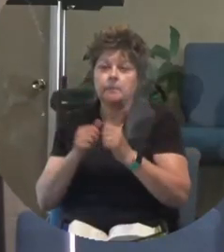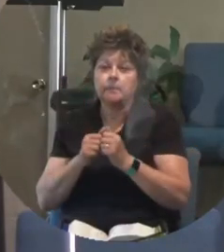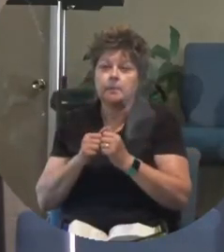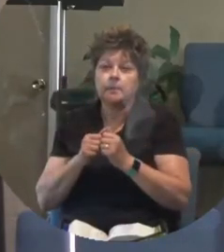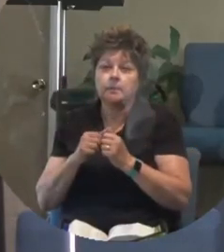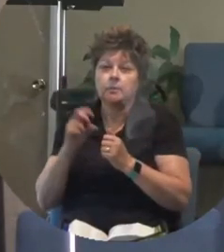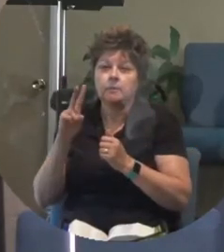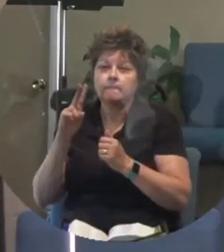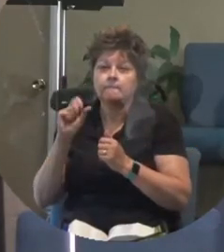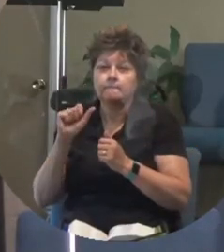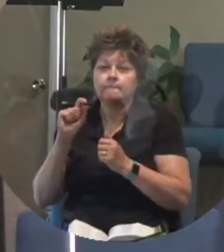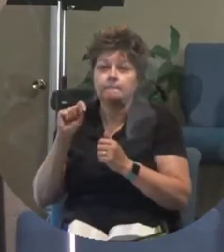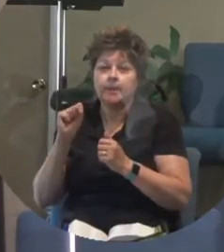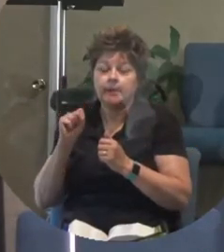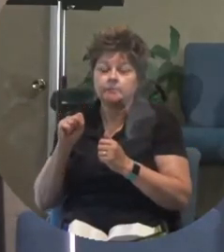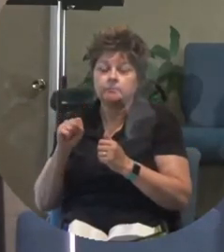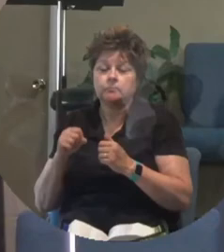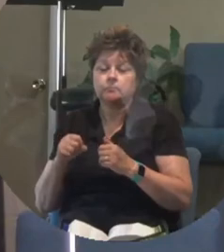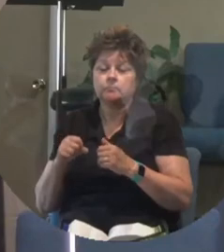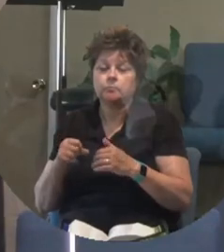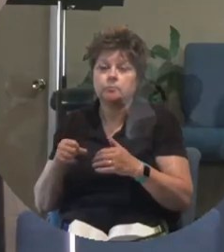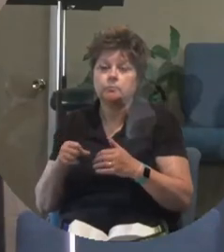wine.